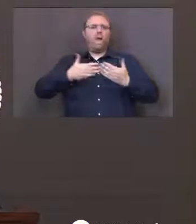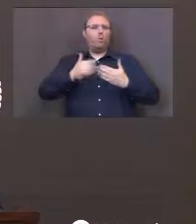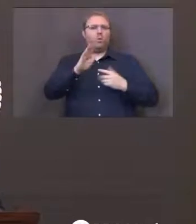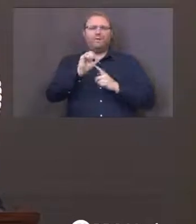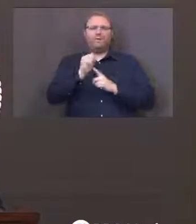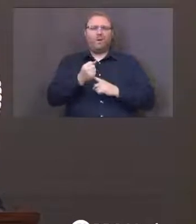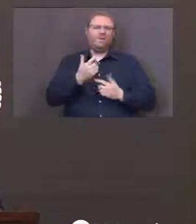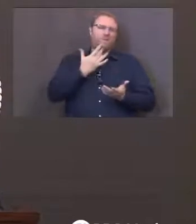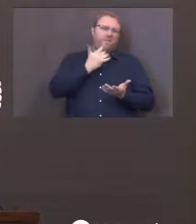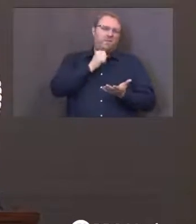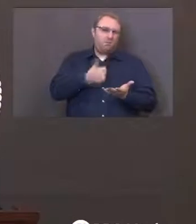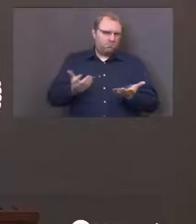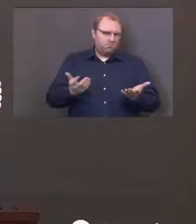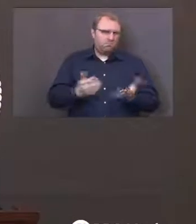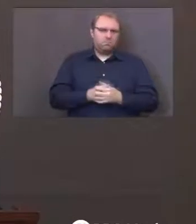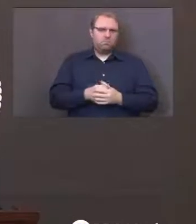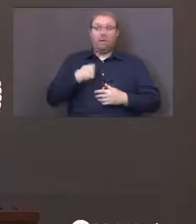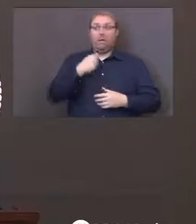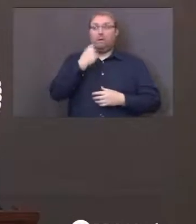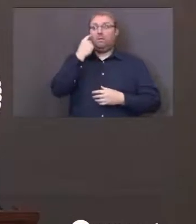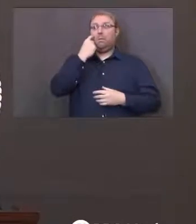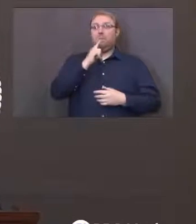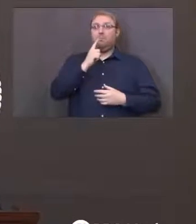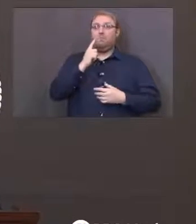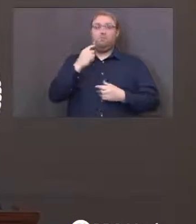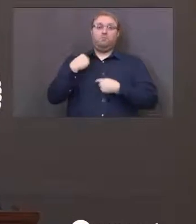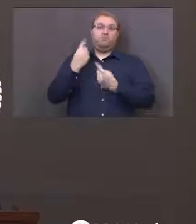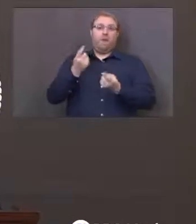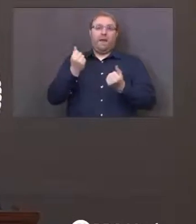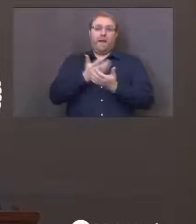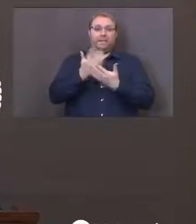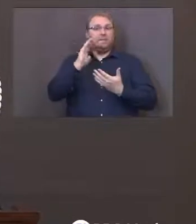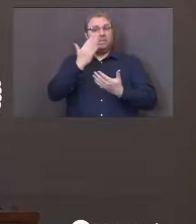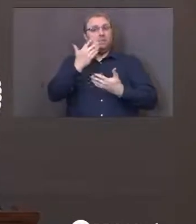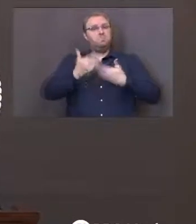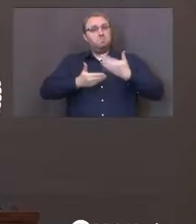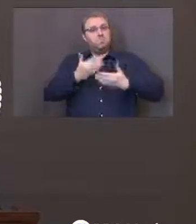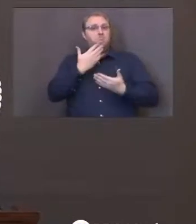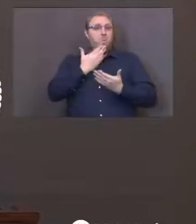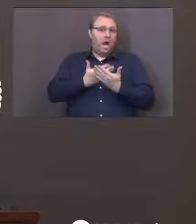again, I think we're doing pretty well, all things considered. And